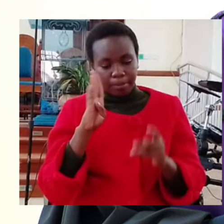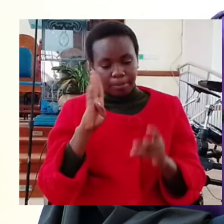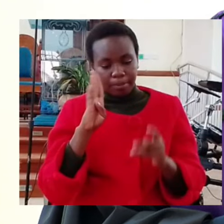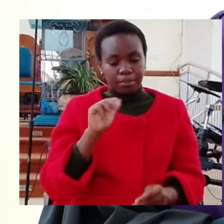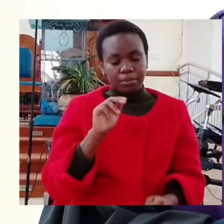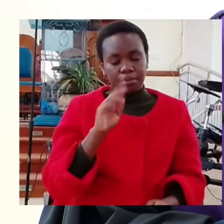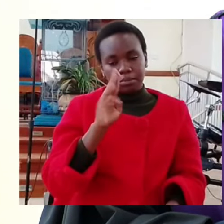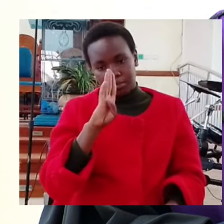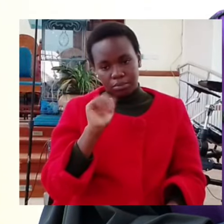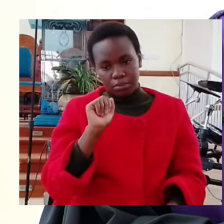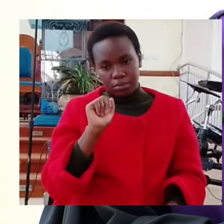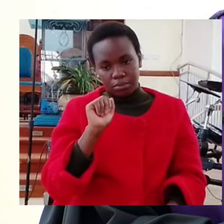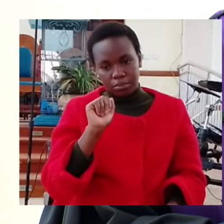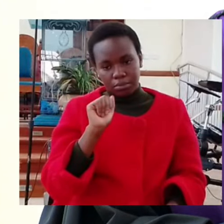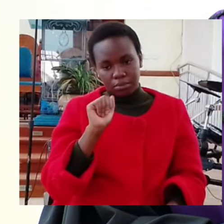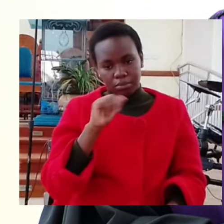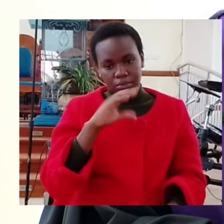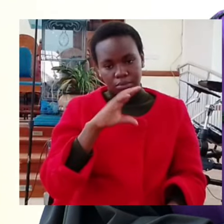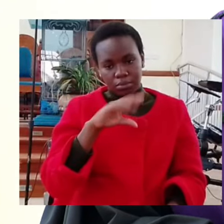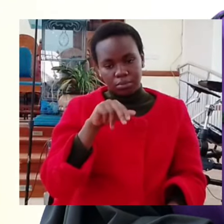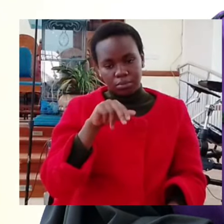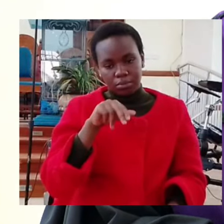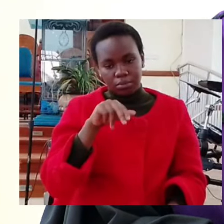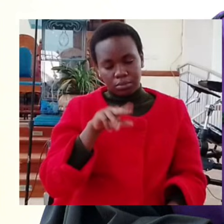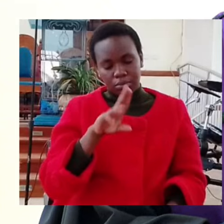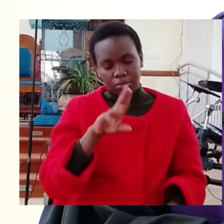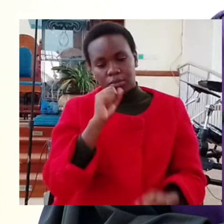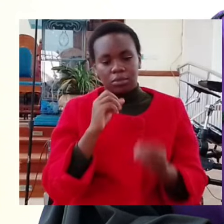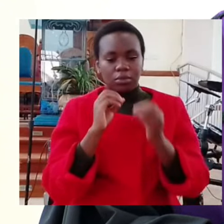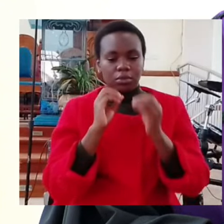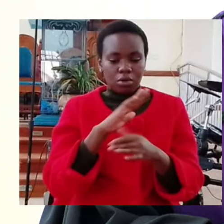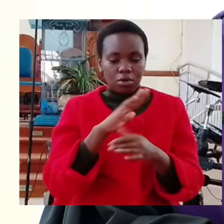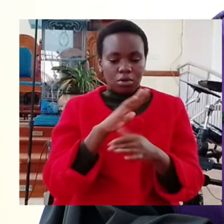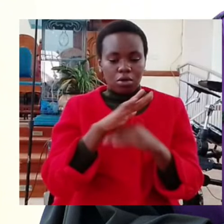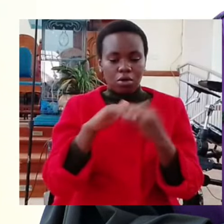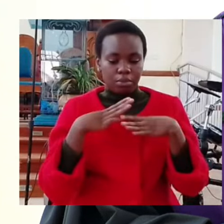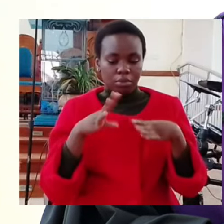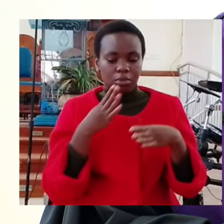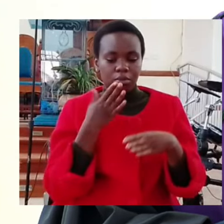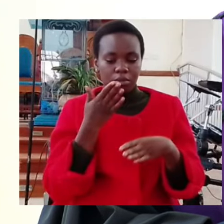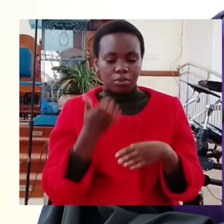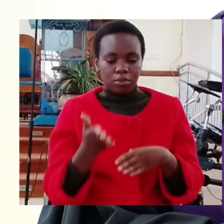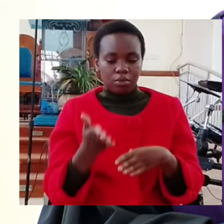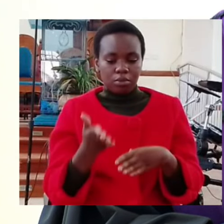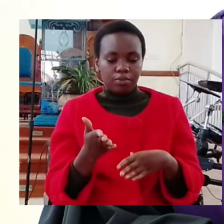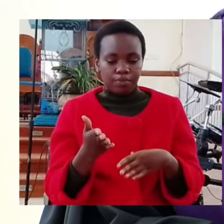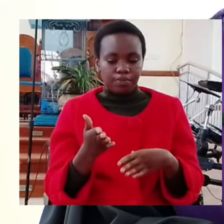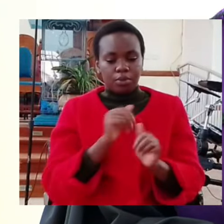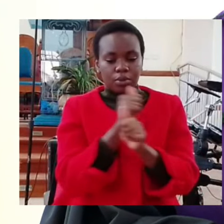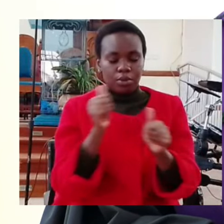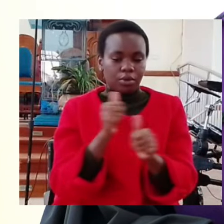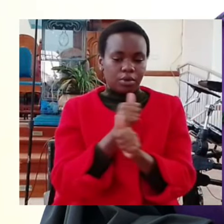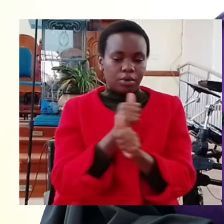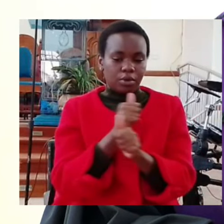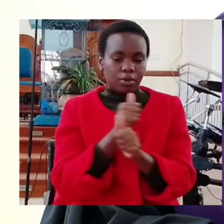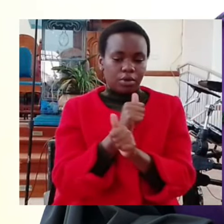Na ni thengio Ngai ni tondu andu aya othe me haha. We na hinya wako matua ta